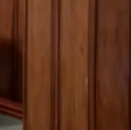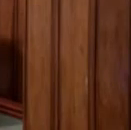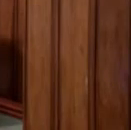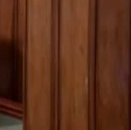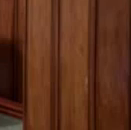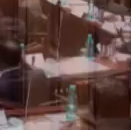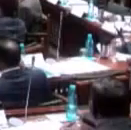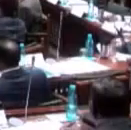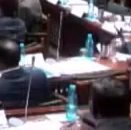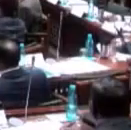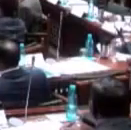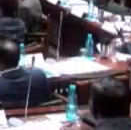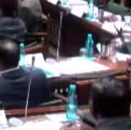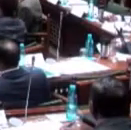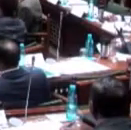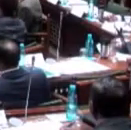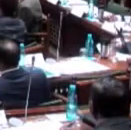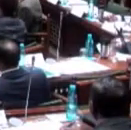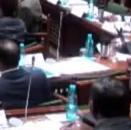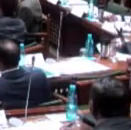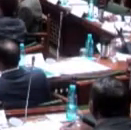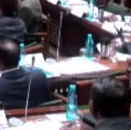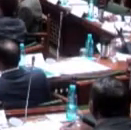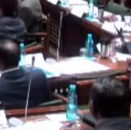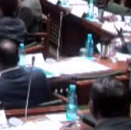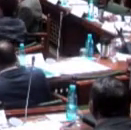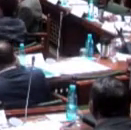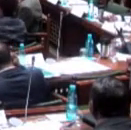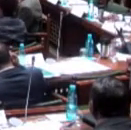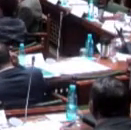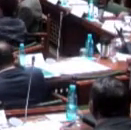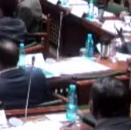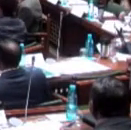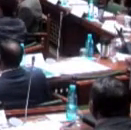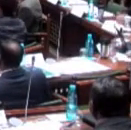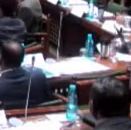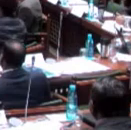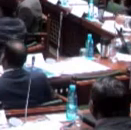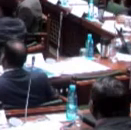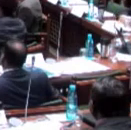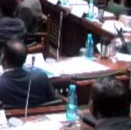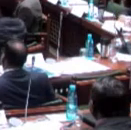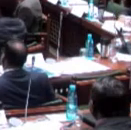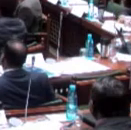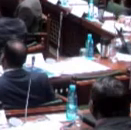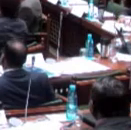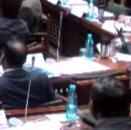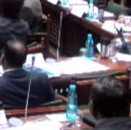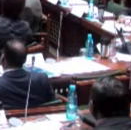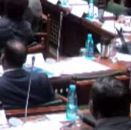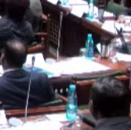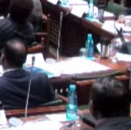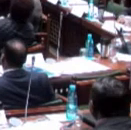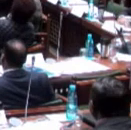speech and the Speaker is about to take the floor, no comments from anyone. You all